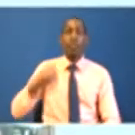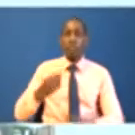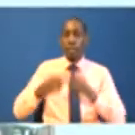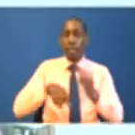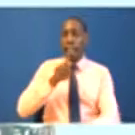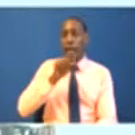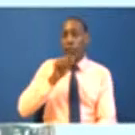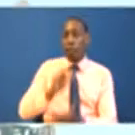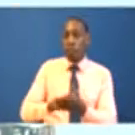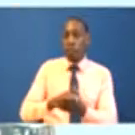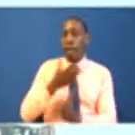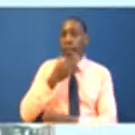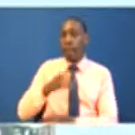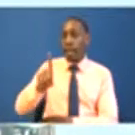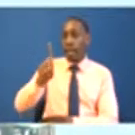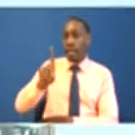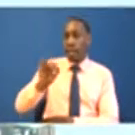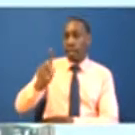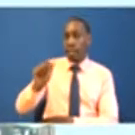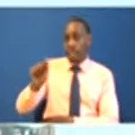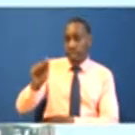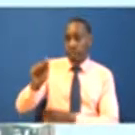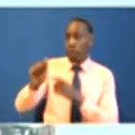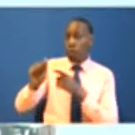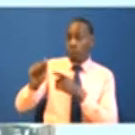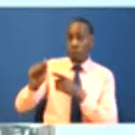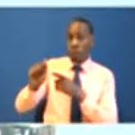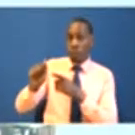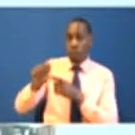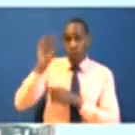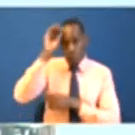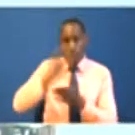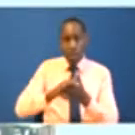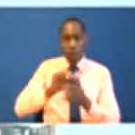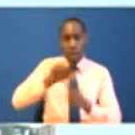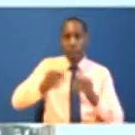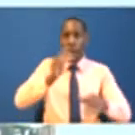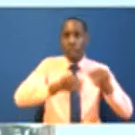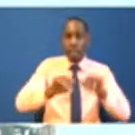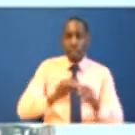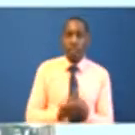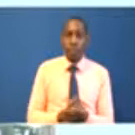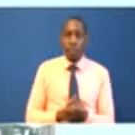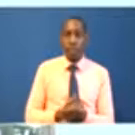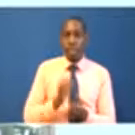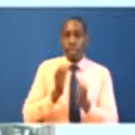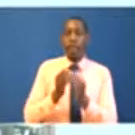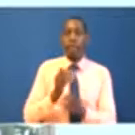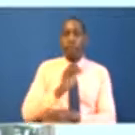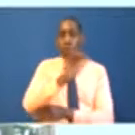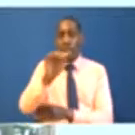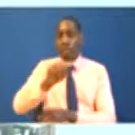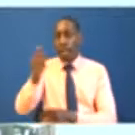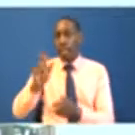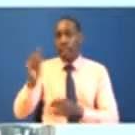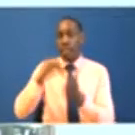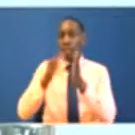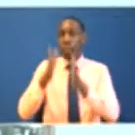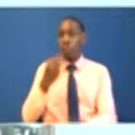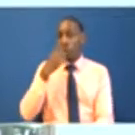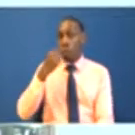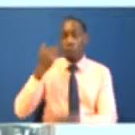twitter about data complaining about about this election and you will listen to it if i ask you who are the other presidential